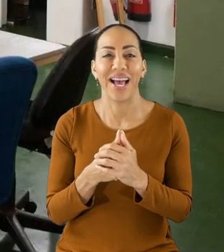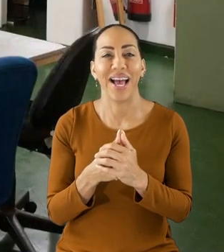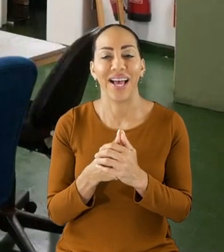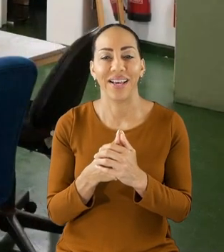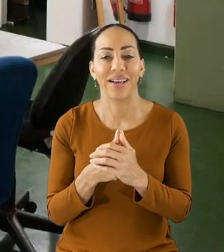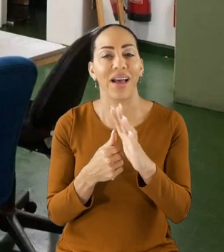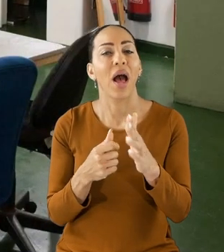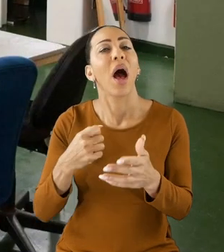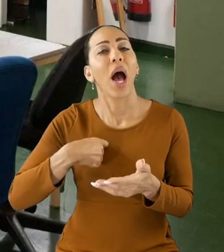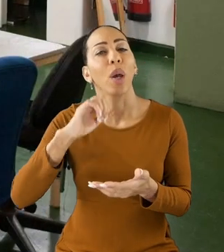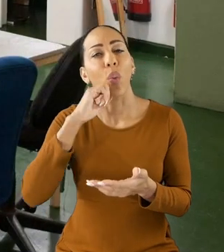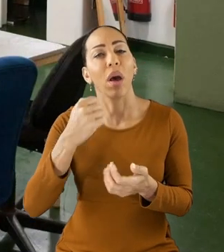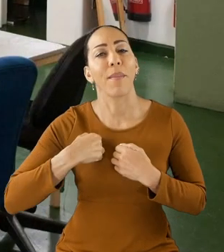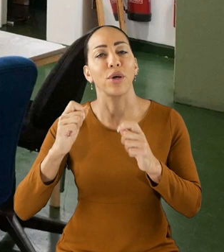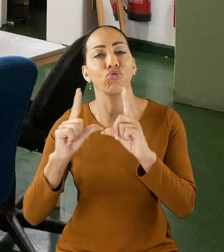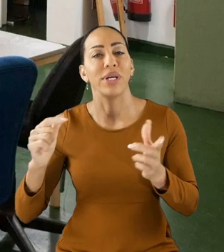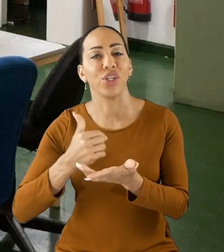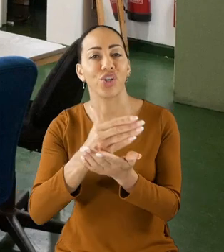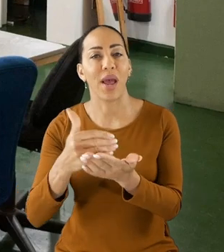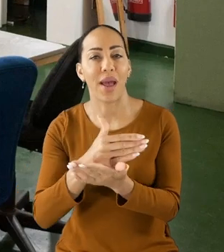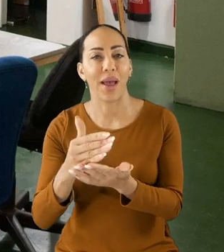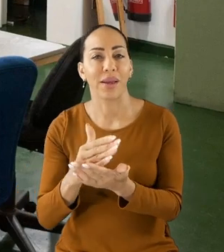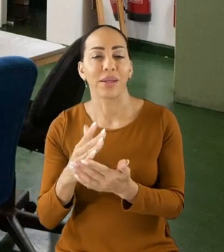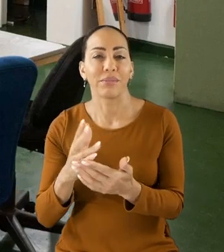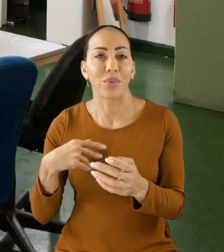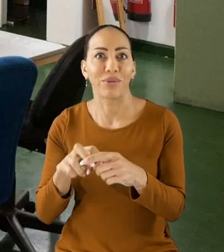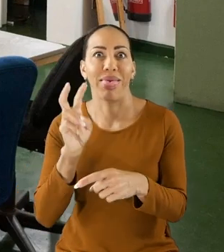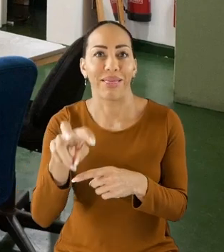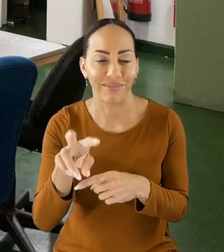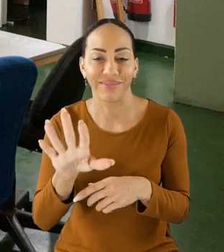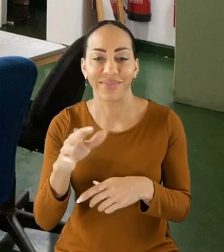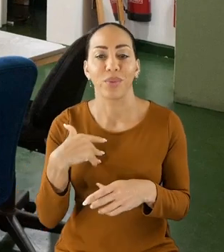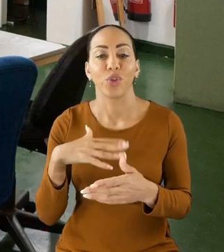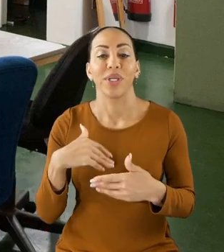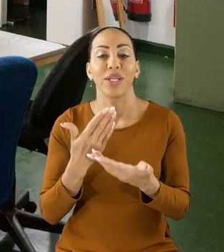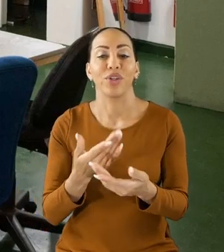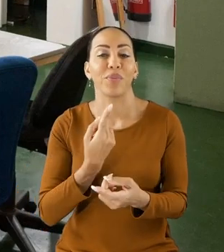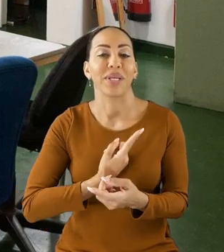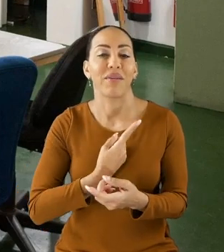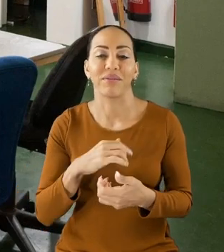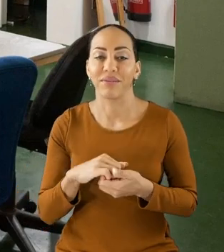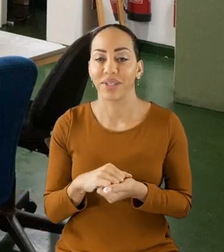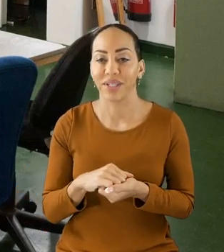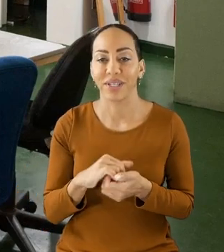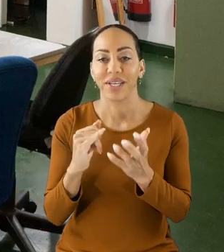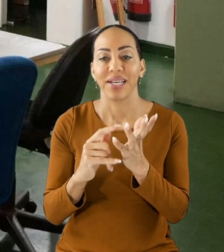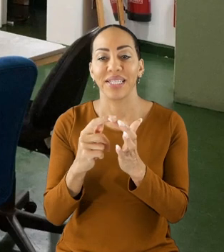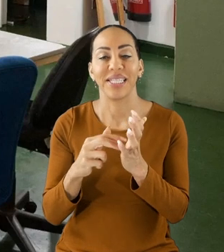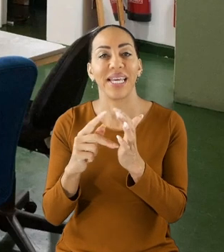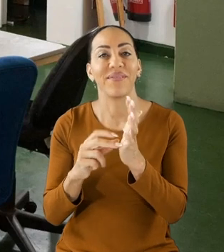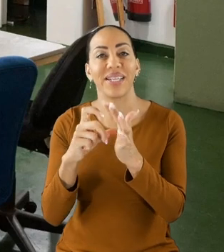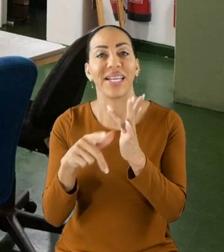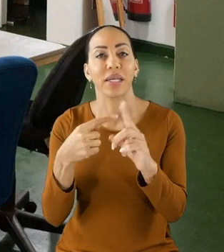When you share, I'll do that. I'll share the screen in a moment. That's not the opening slide. But yeah, just to introduce me a